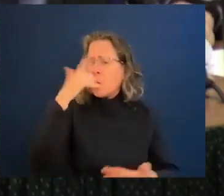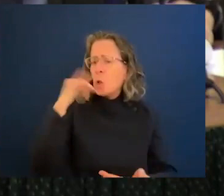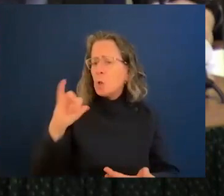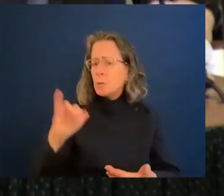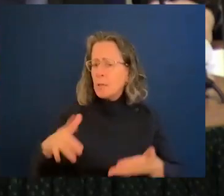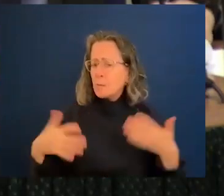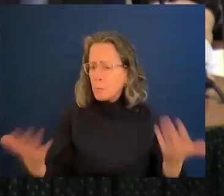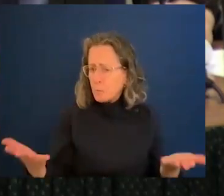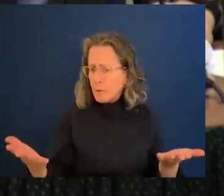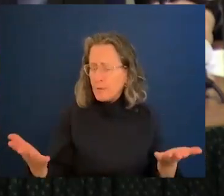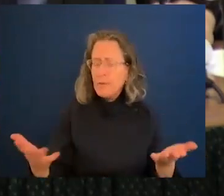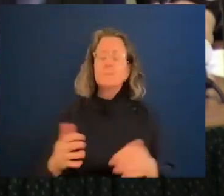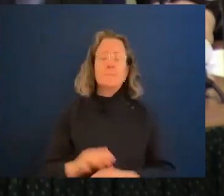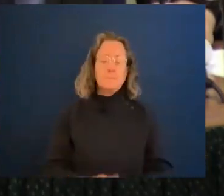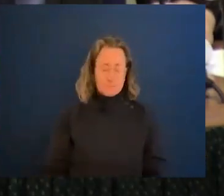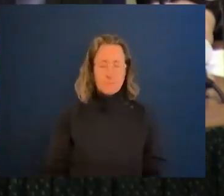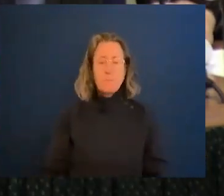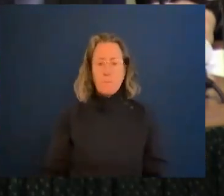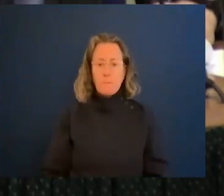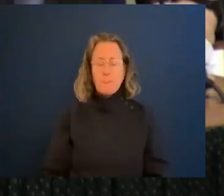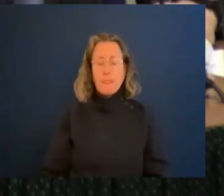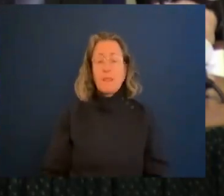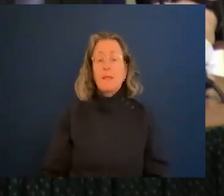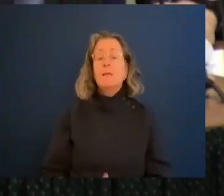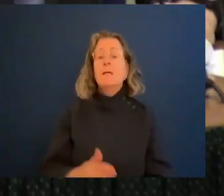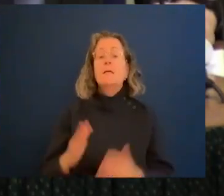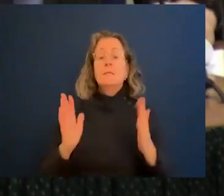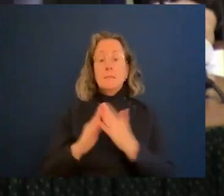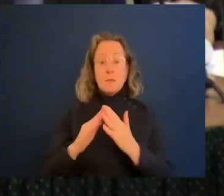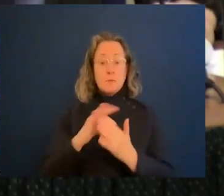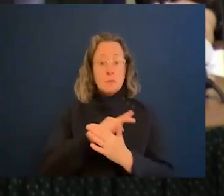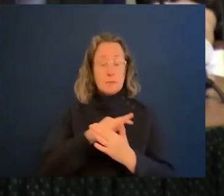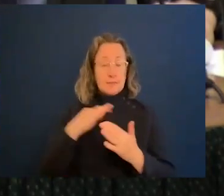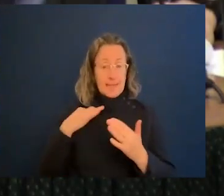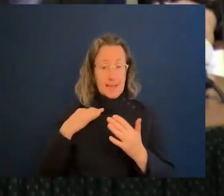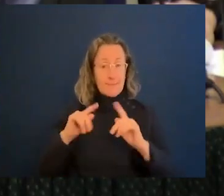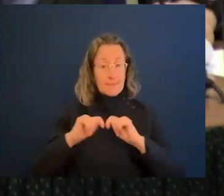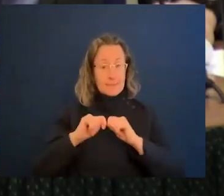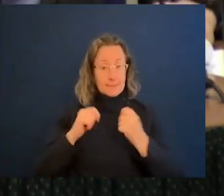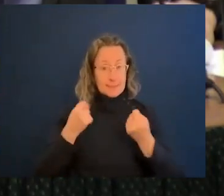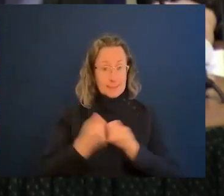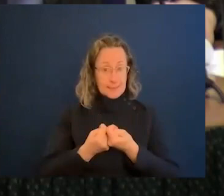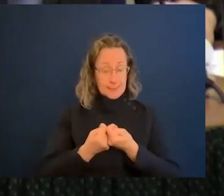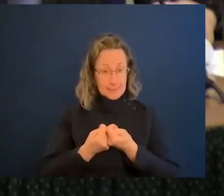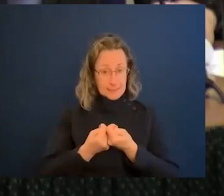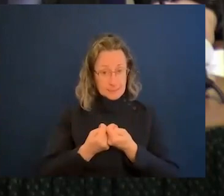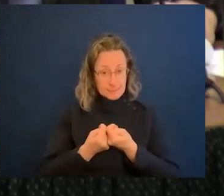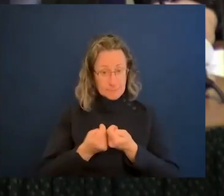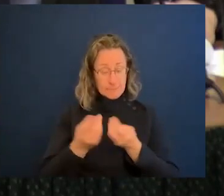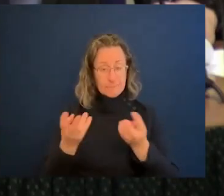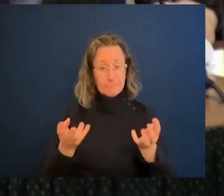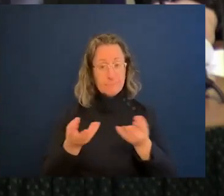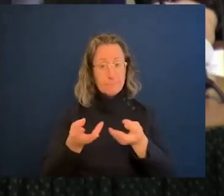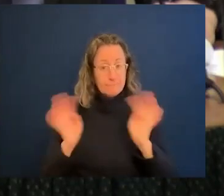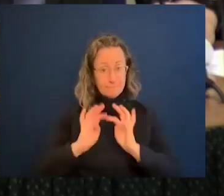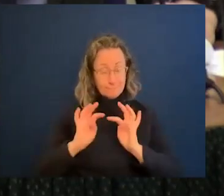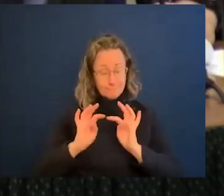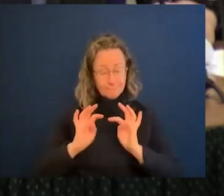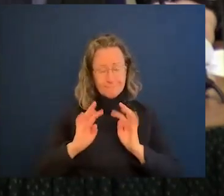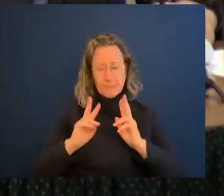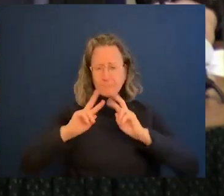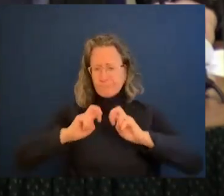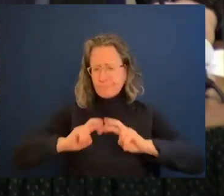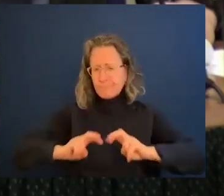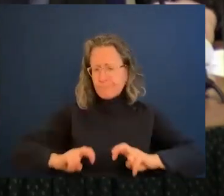a team of town staff that now has access to previously unavailable data and